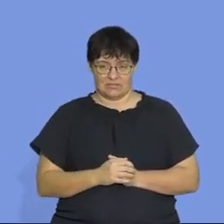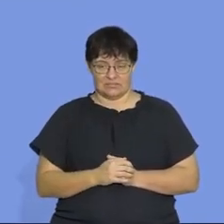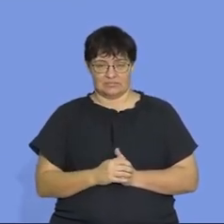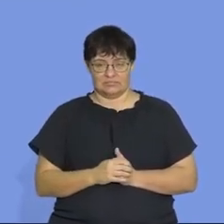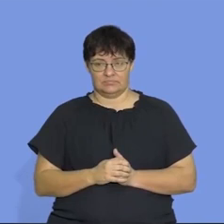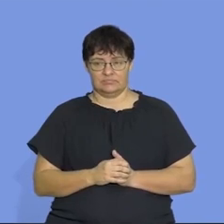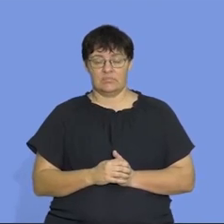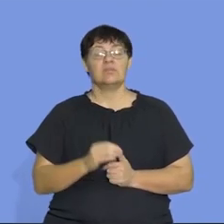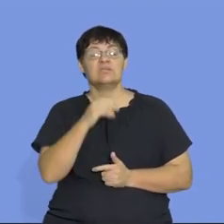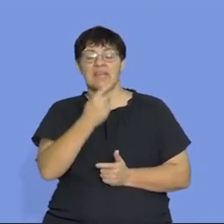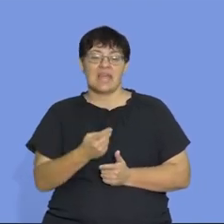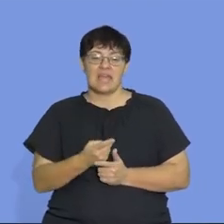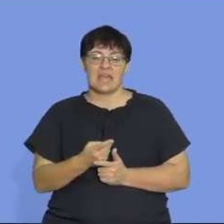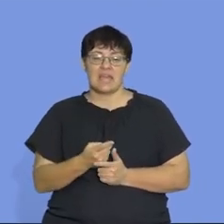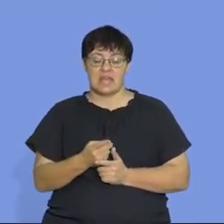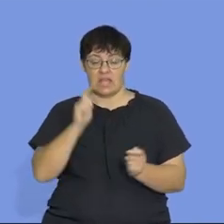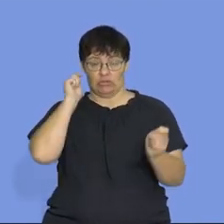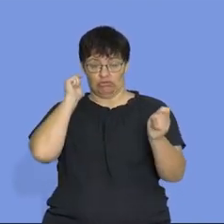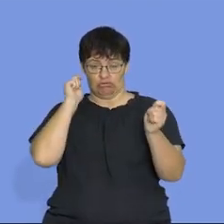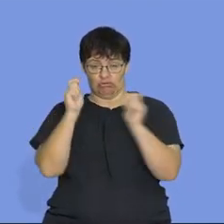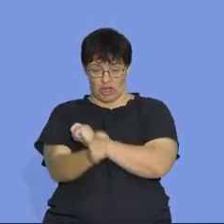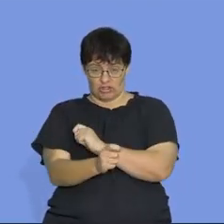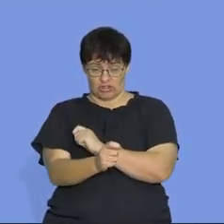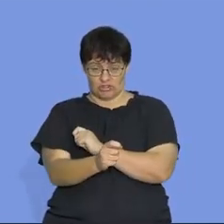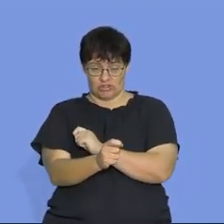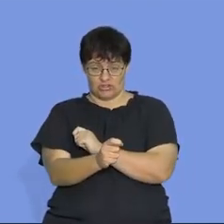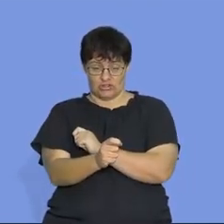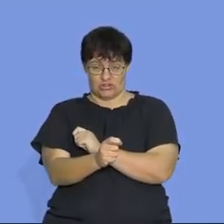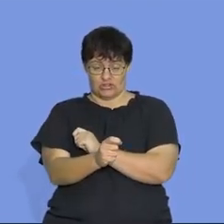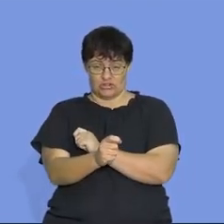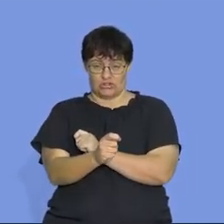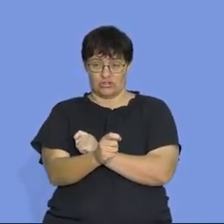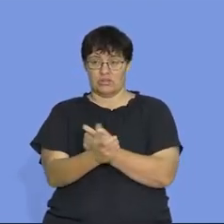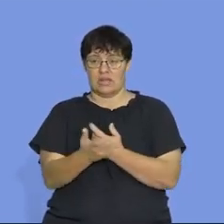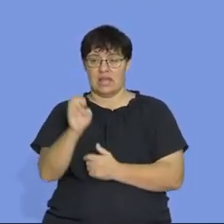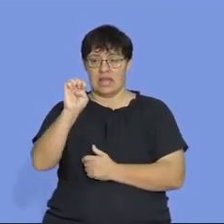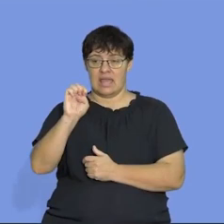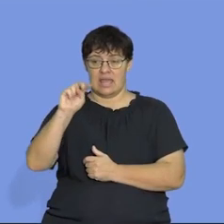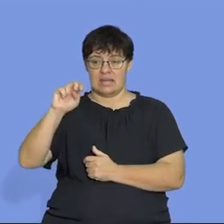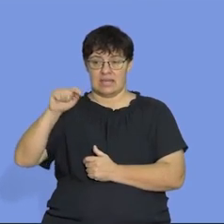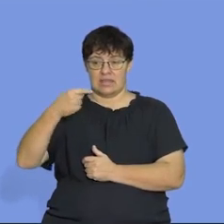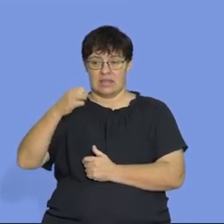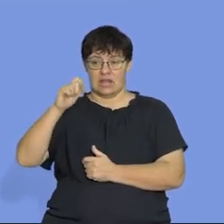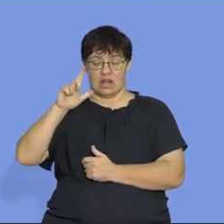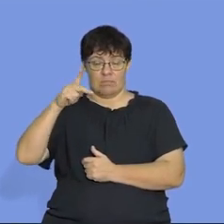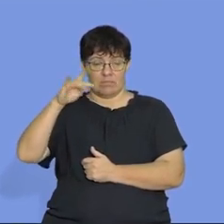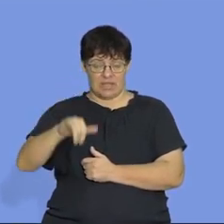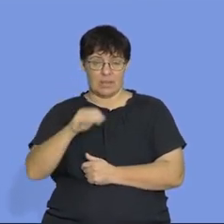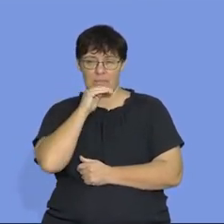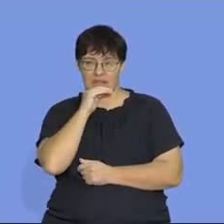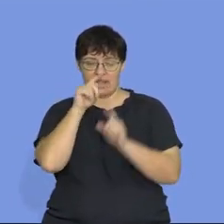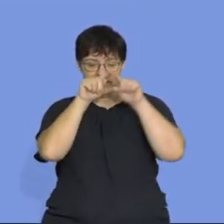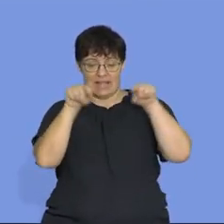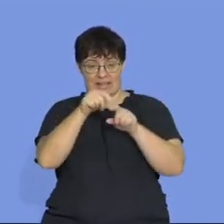the change in enthalpy of a reaction, so the change in enthalpy, which is our delta H, that's also,